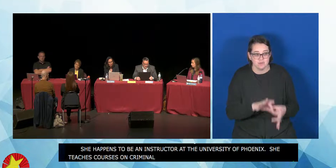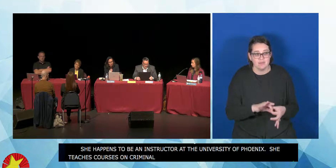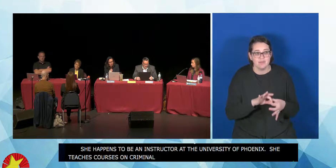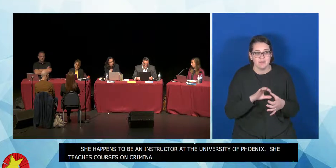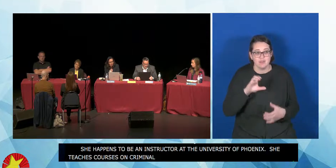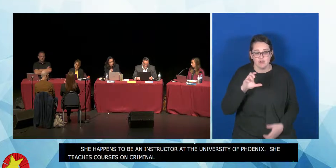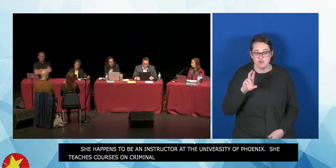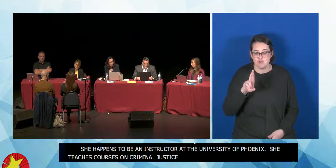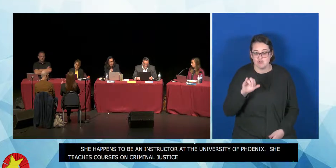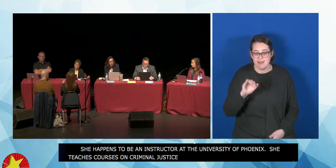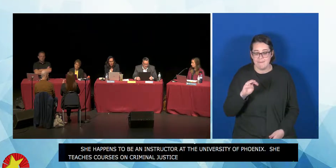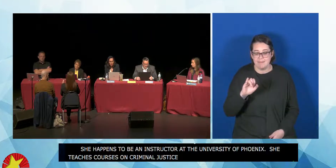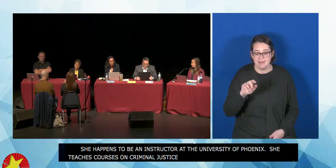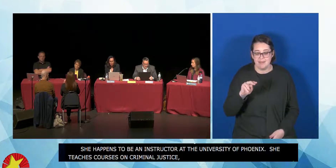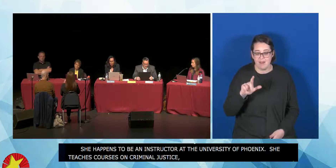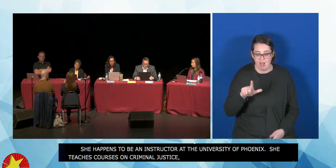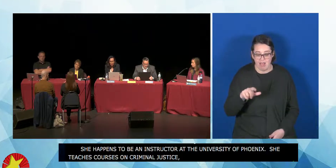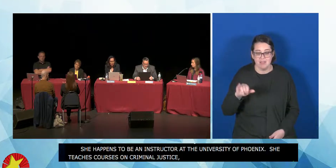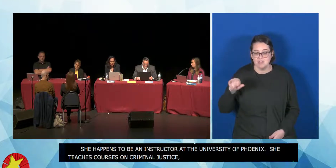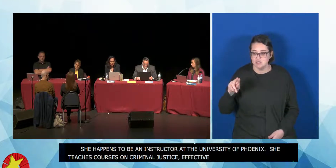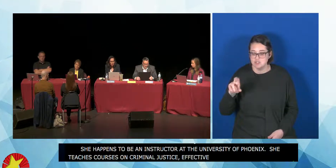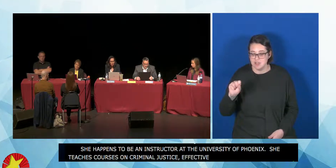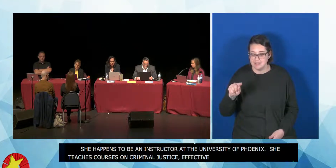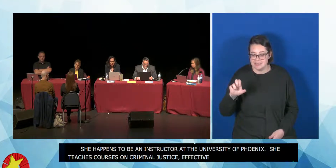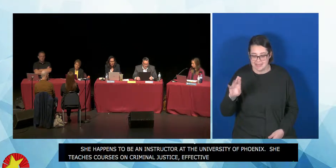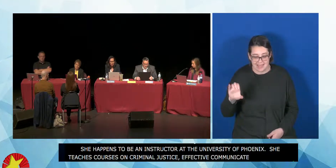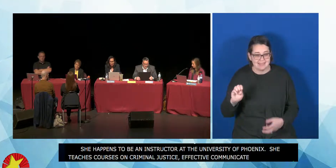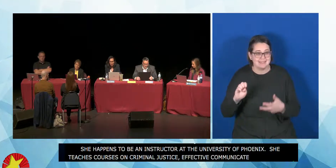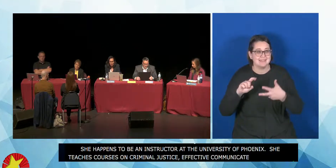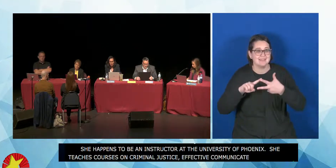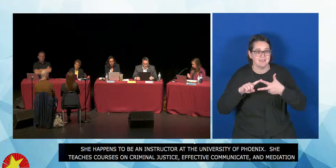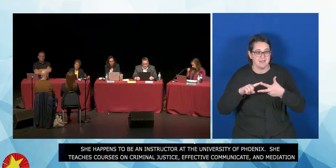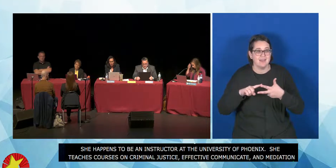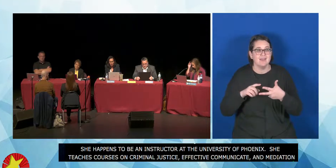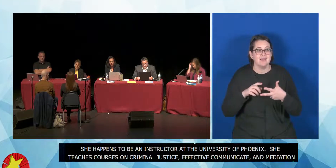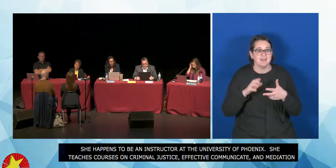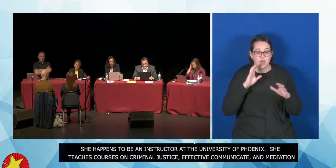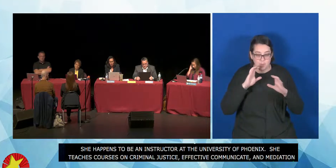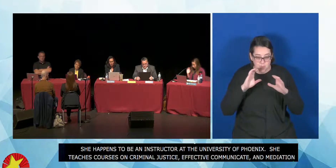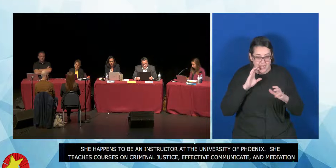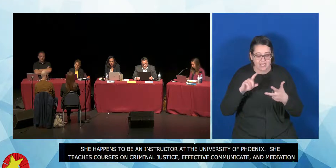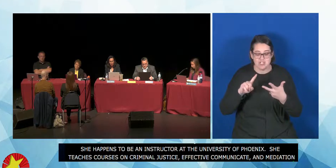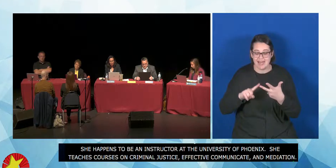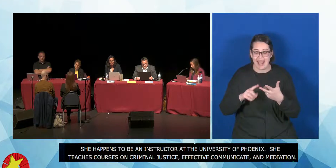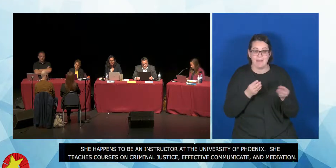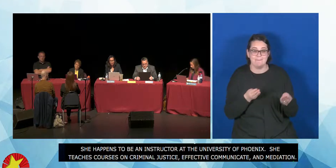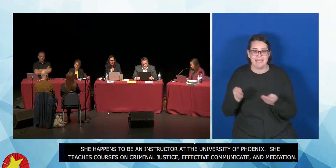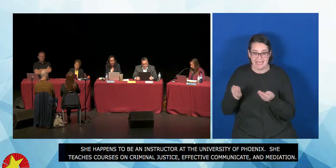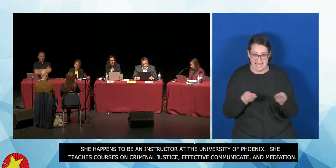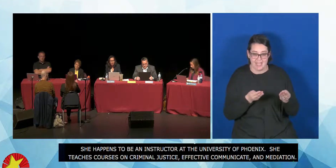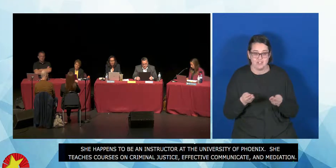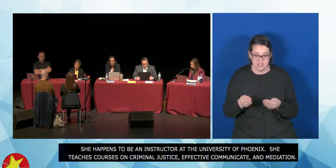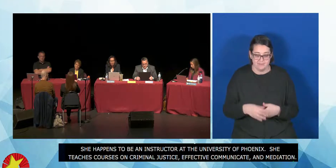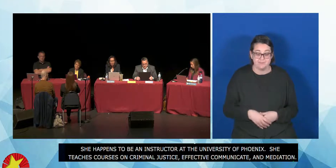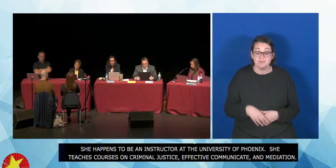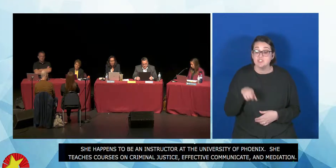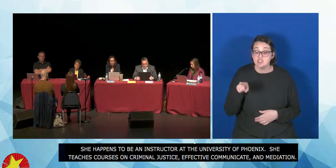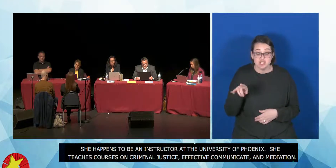effective communication, and mediation. She also works